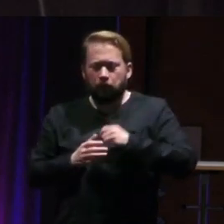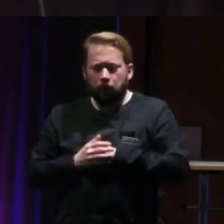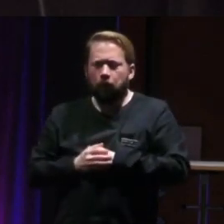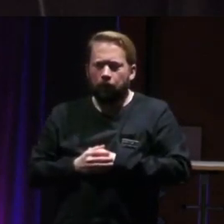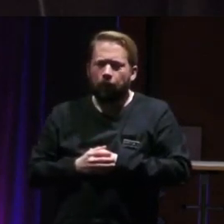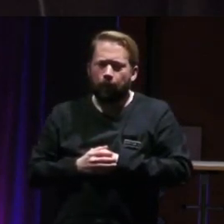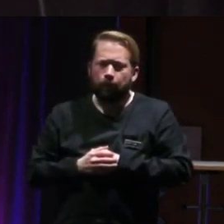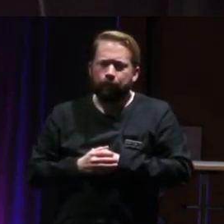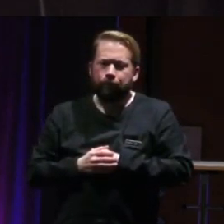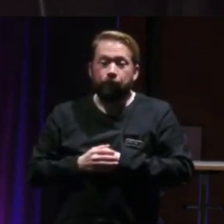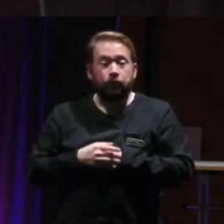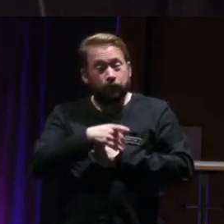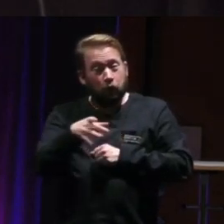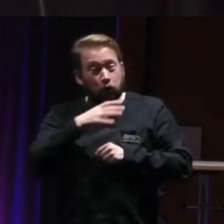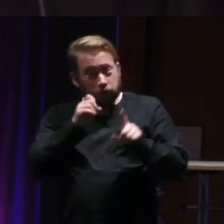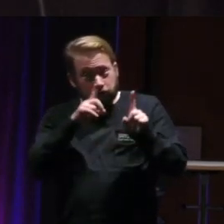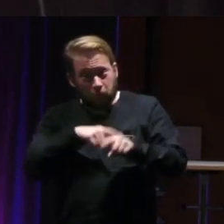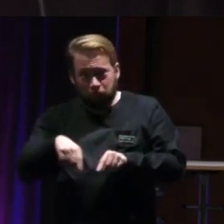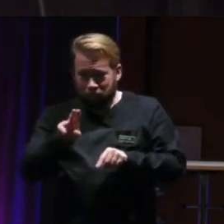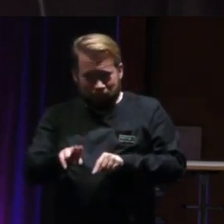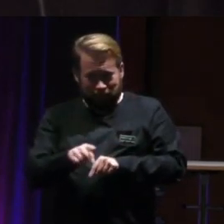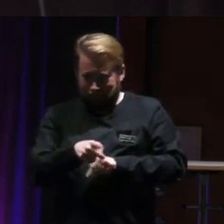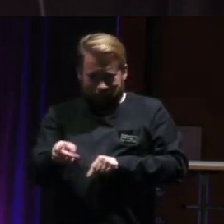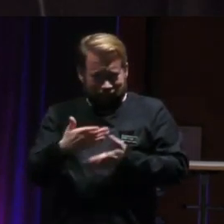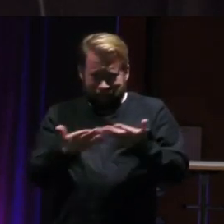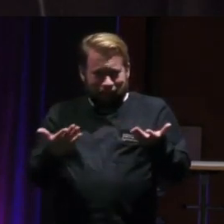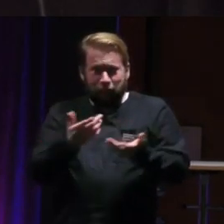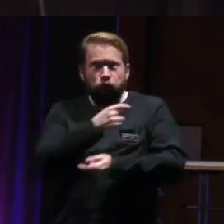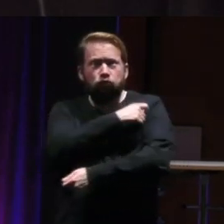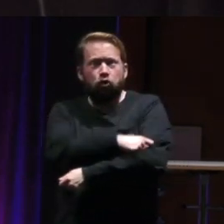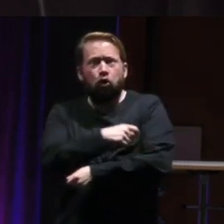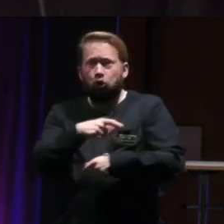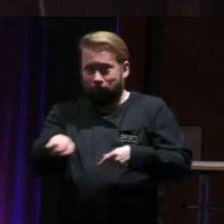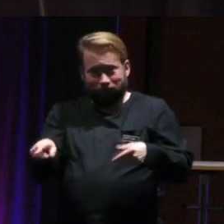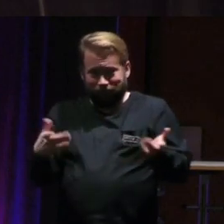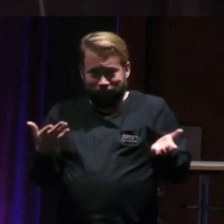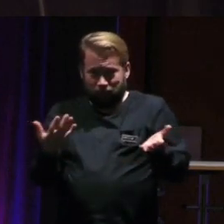on anything. And